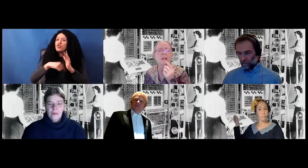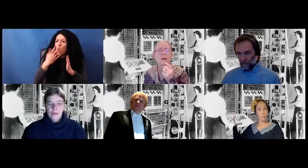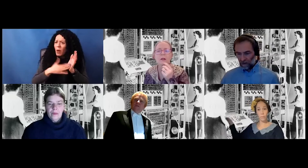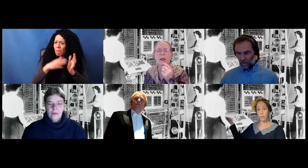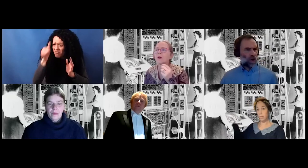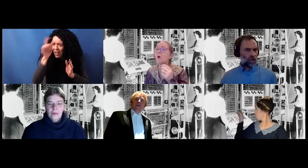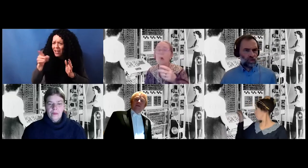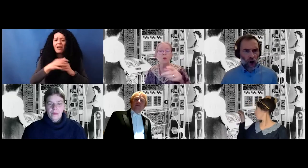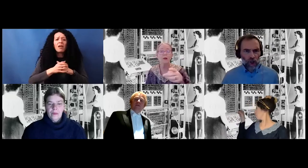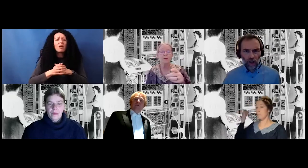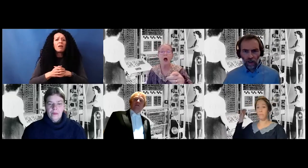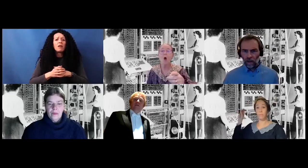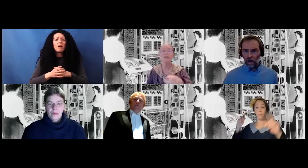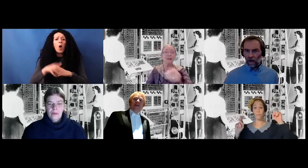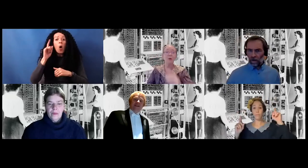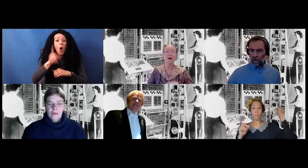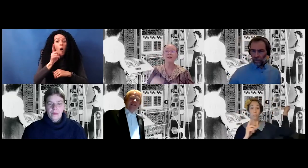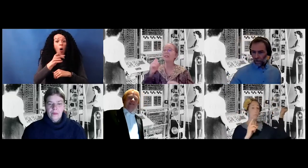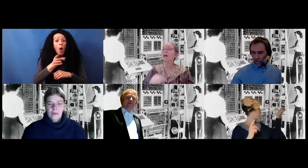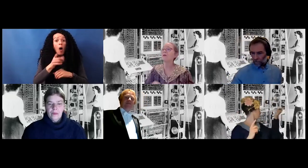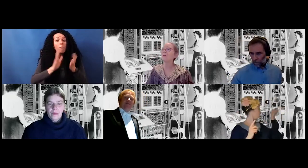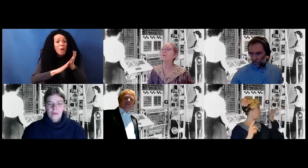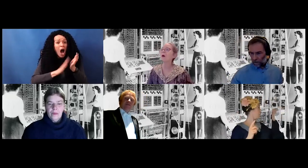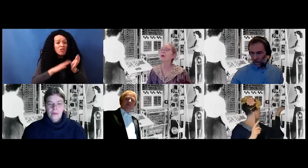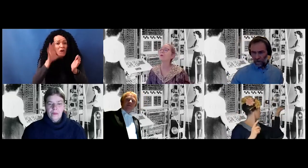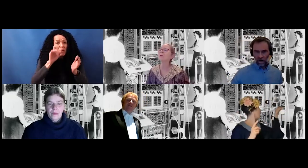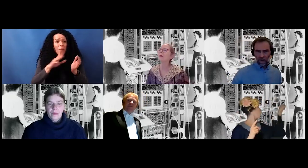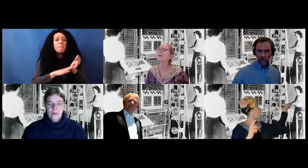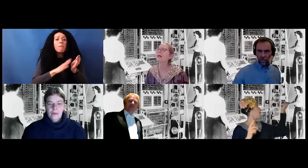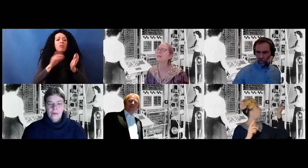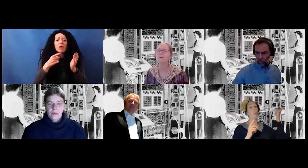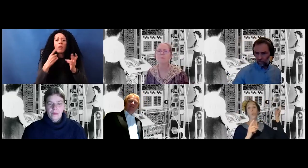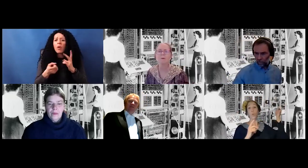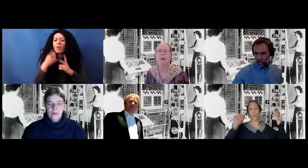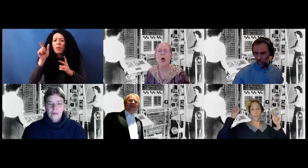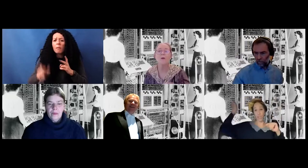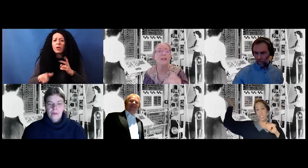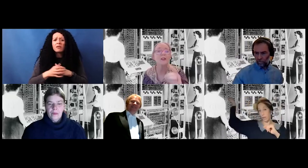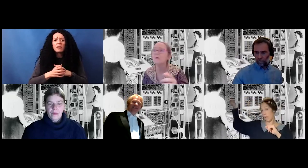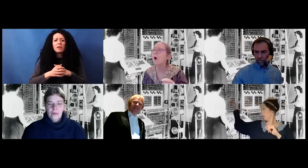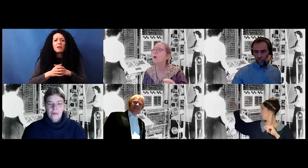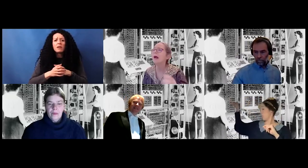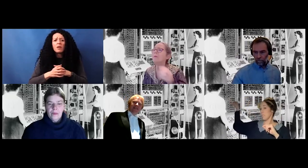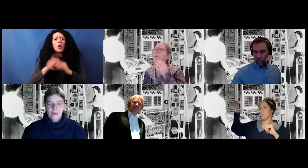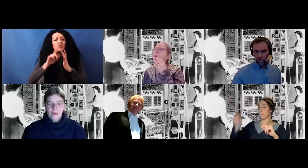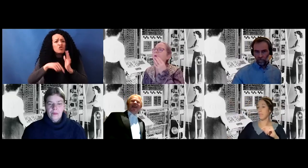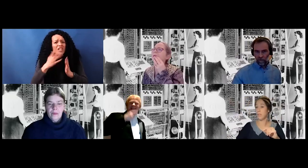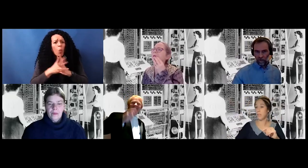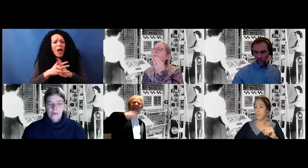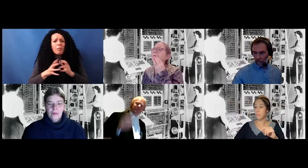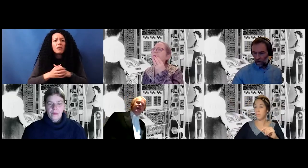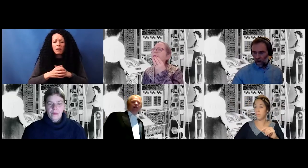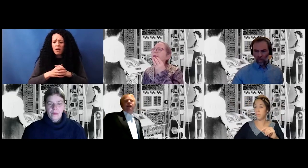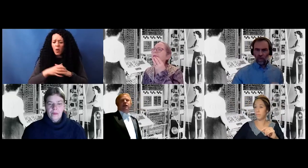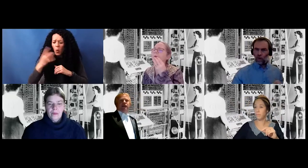think. Margaret Locke? Oh, yes, Margaret. Yes, I remember Margaret. What about Betty Webb? Oh, yes, Jean. Oh, wasn't